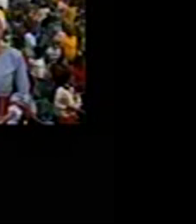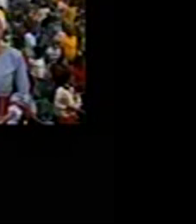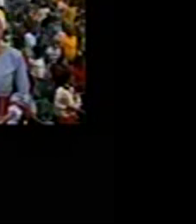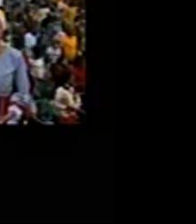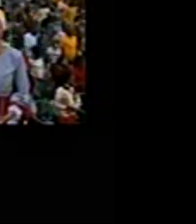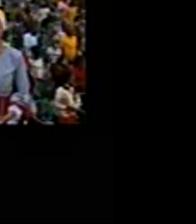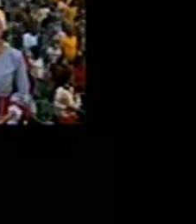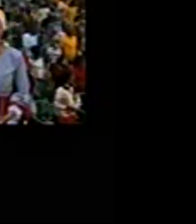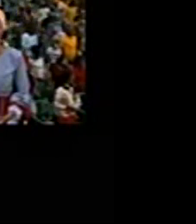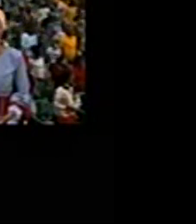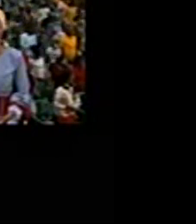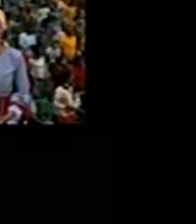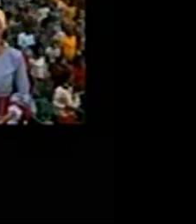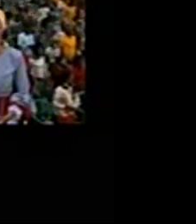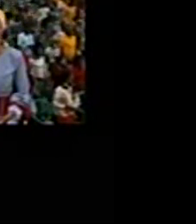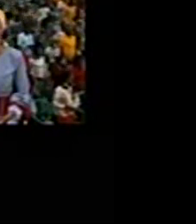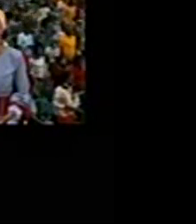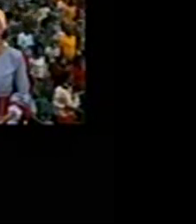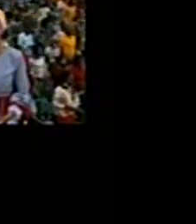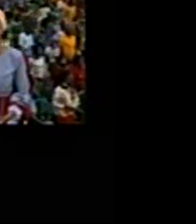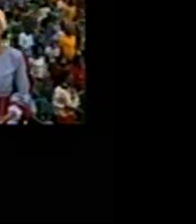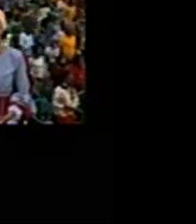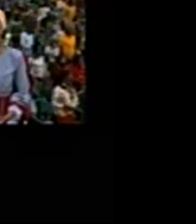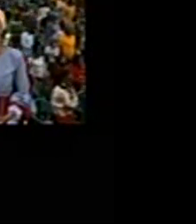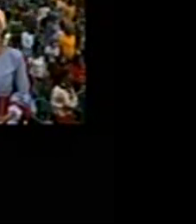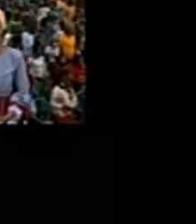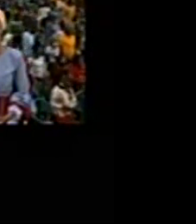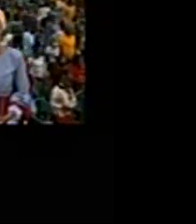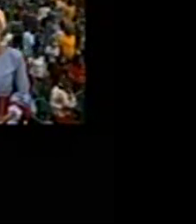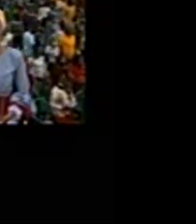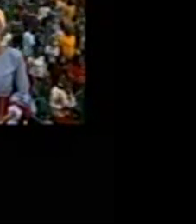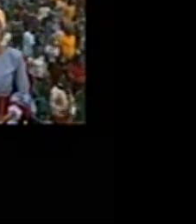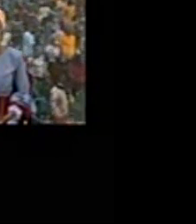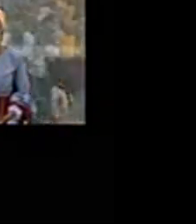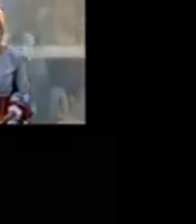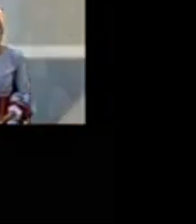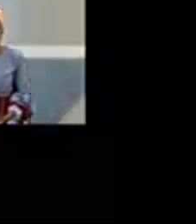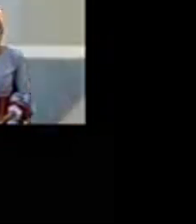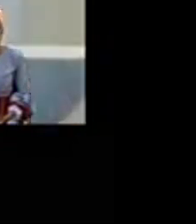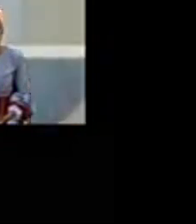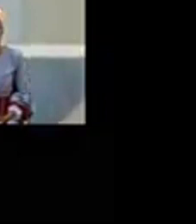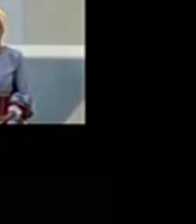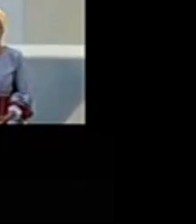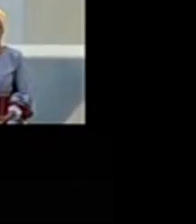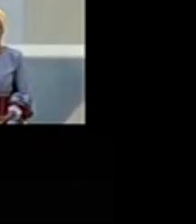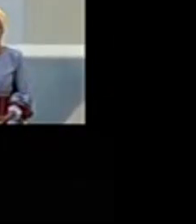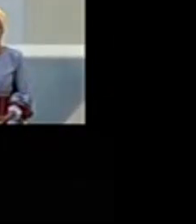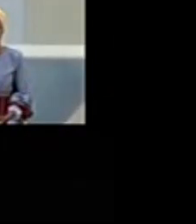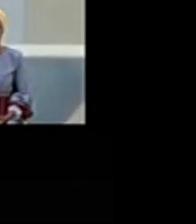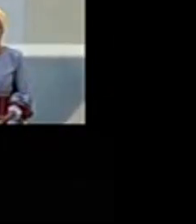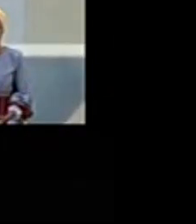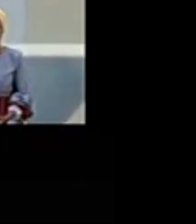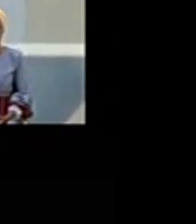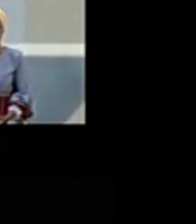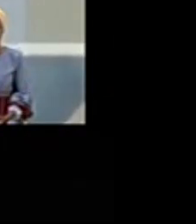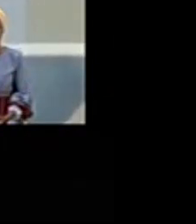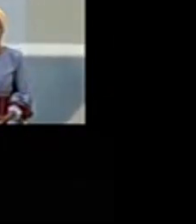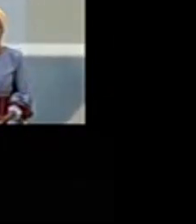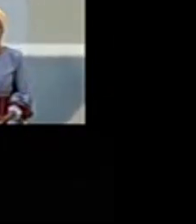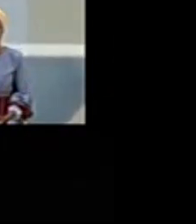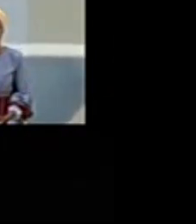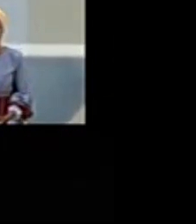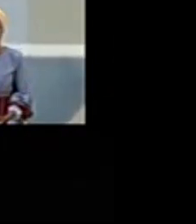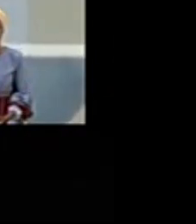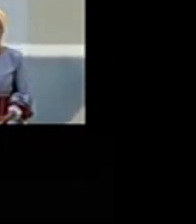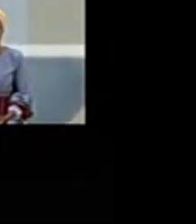lean on Jesus name when darkness seemed to hide his face I rest